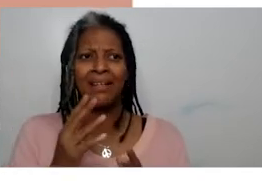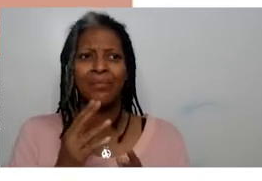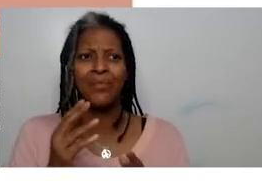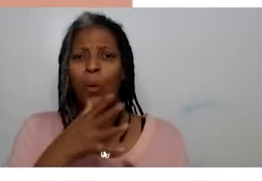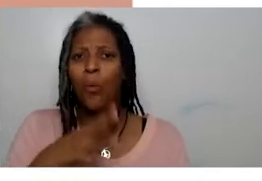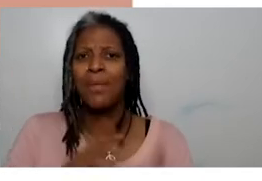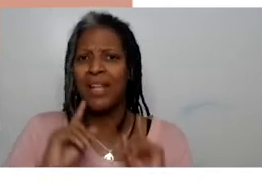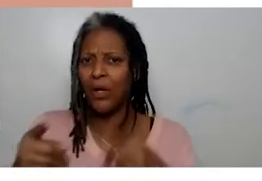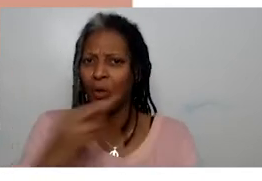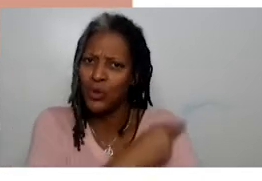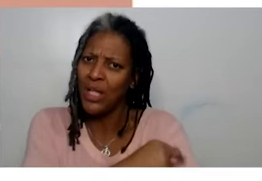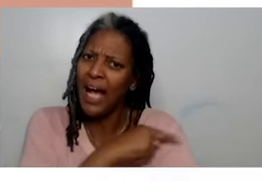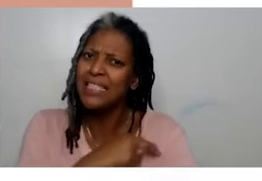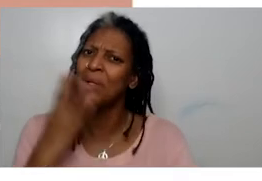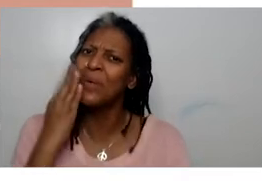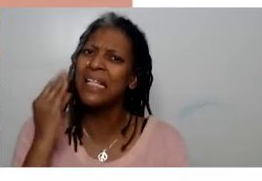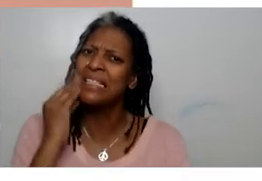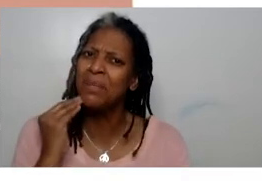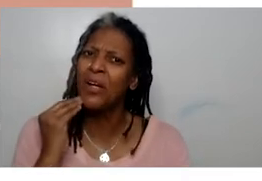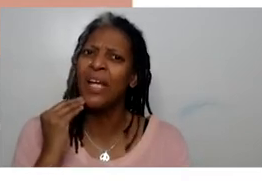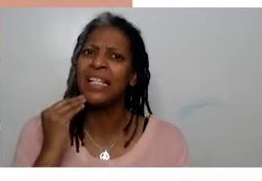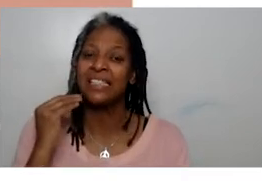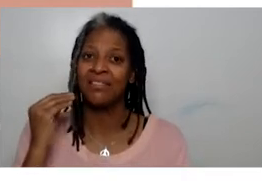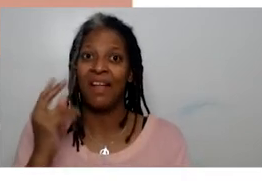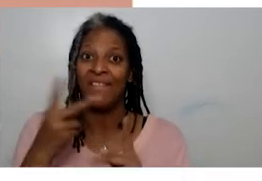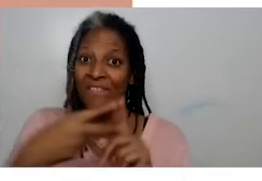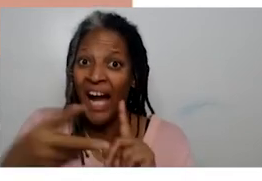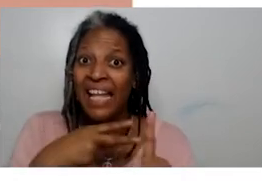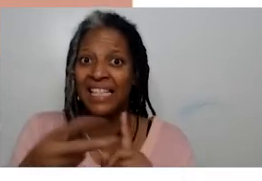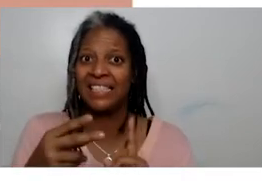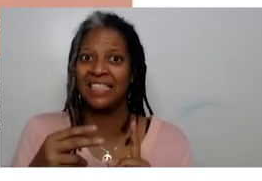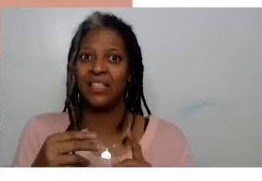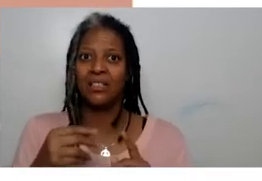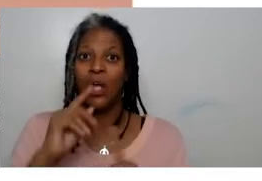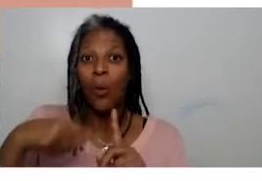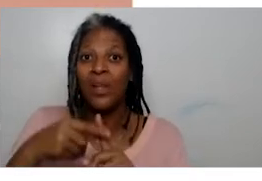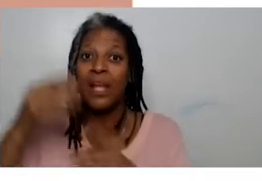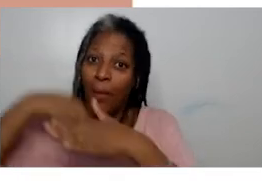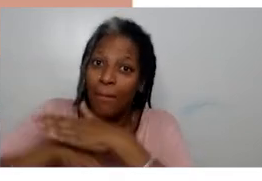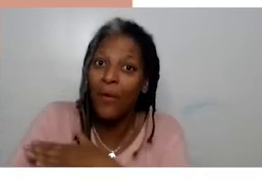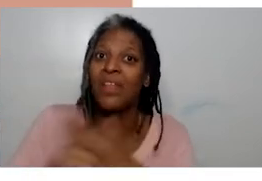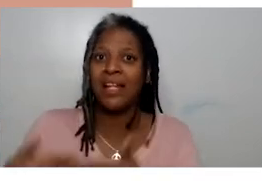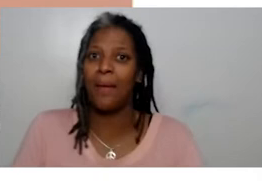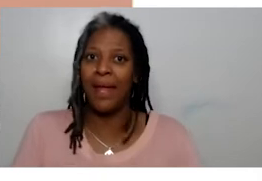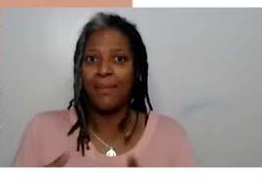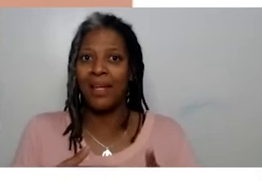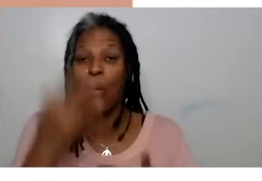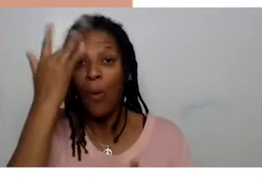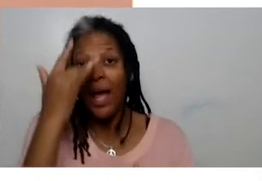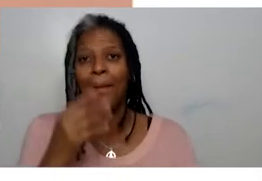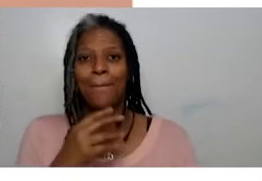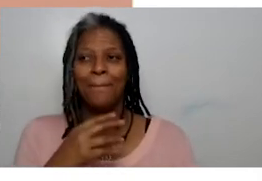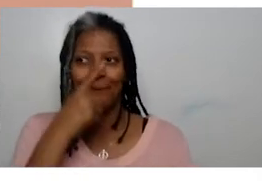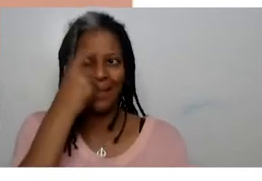experience violence when they're having a baby because they're not treated the same as their white counterparts when they go into that setting.